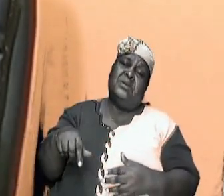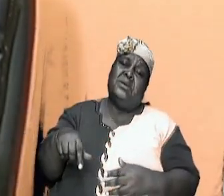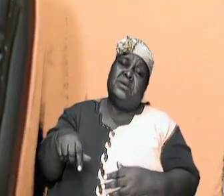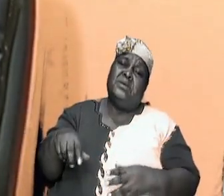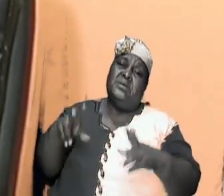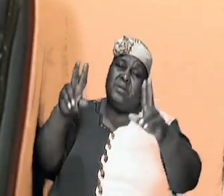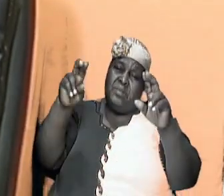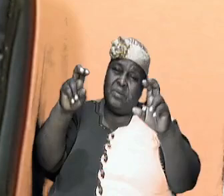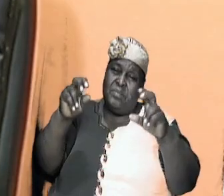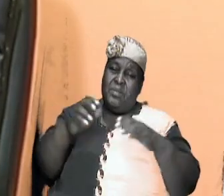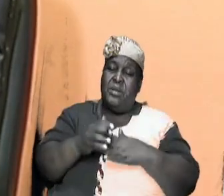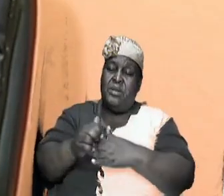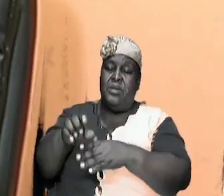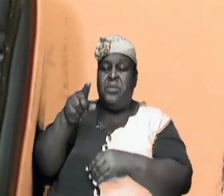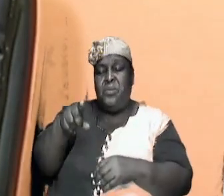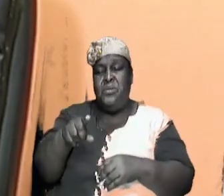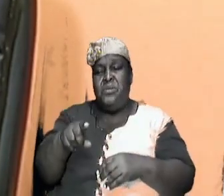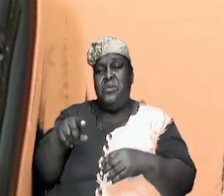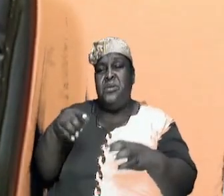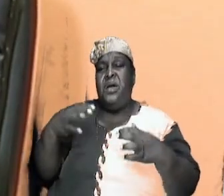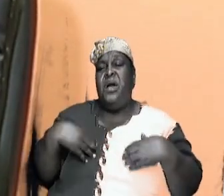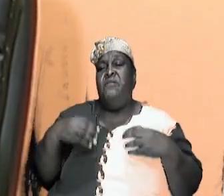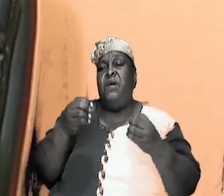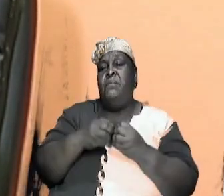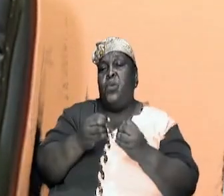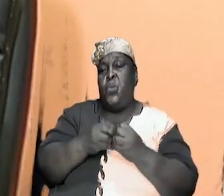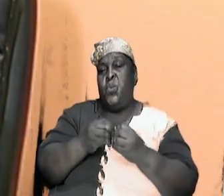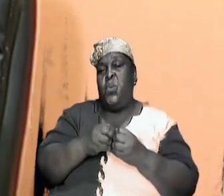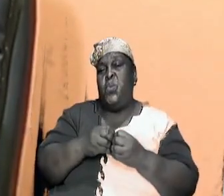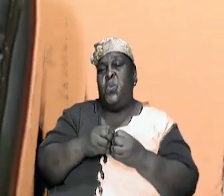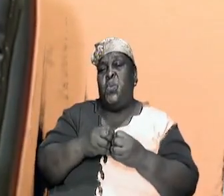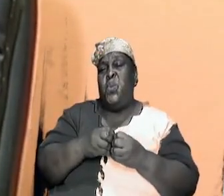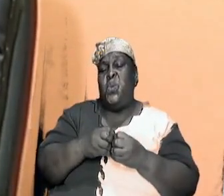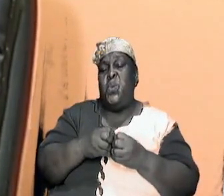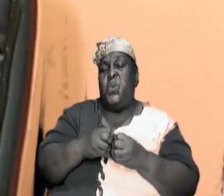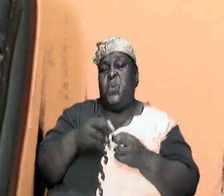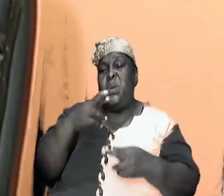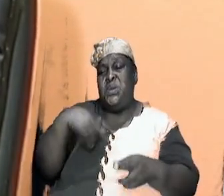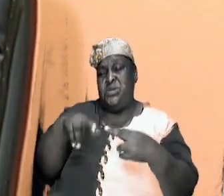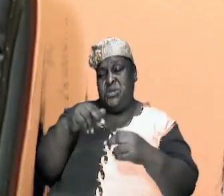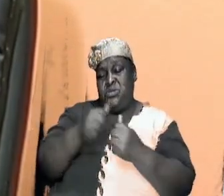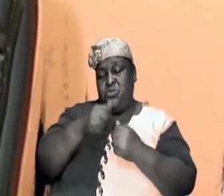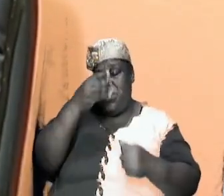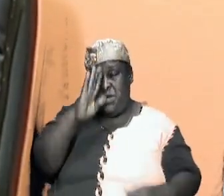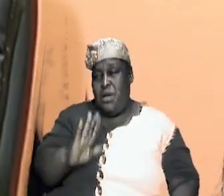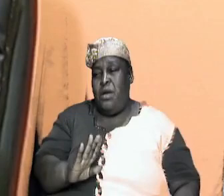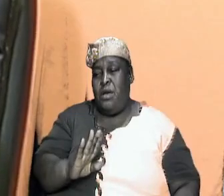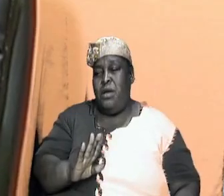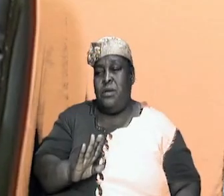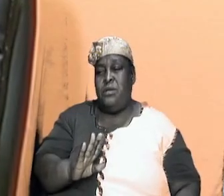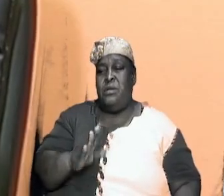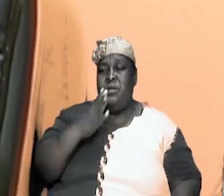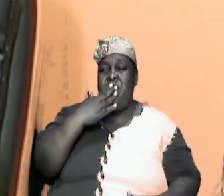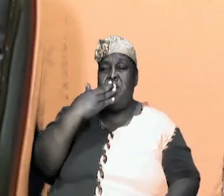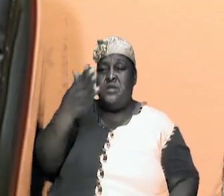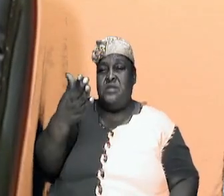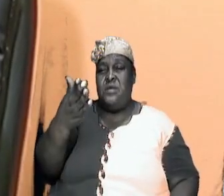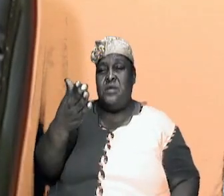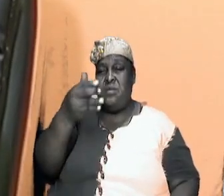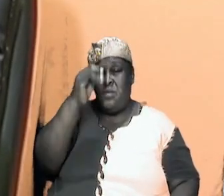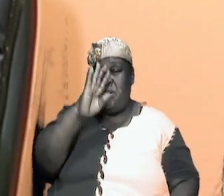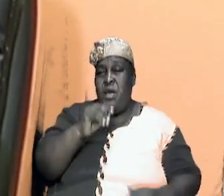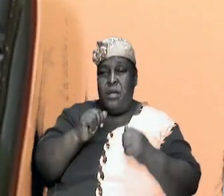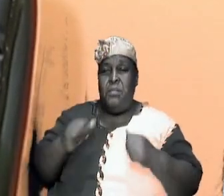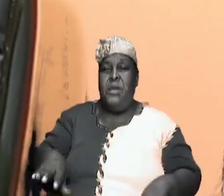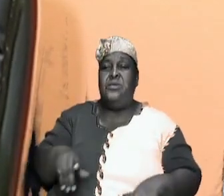it will lead you to have a more impactful relationship with God. Thank you, and God bless